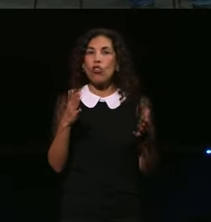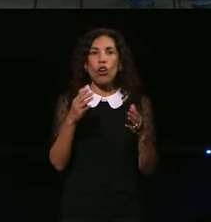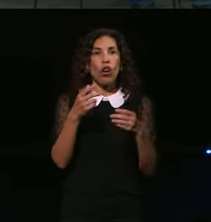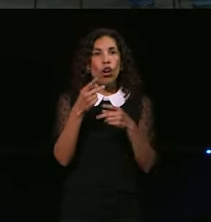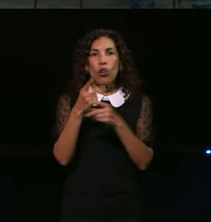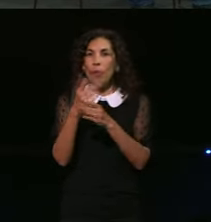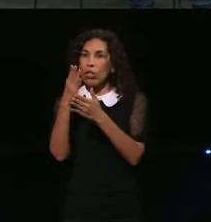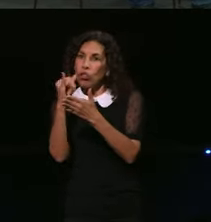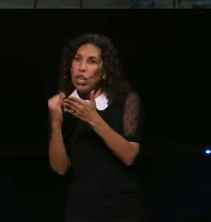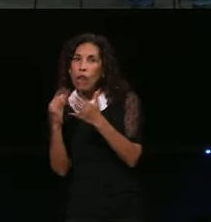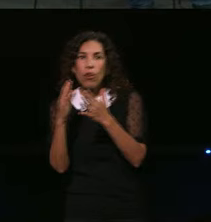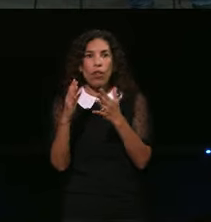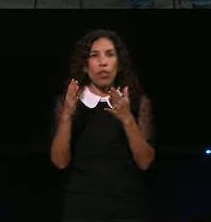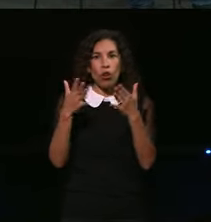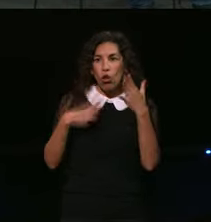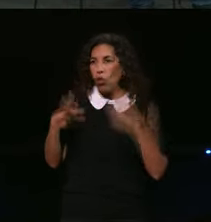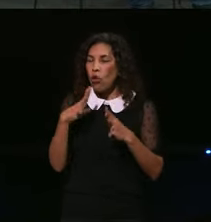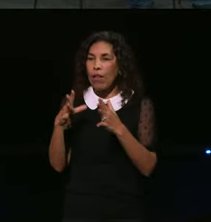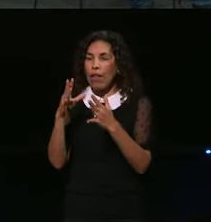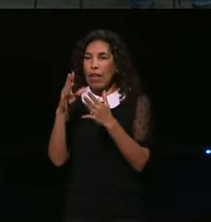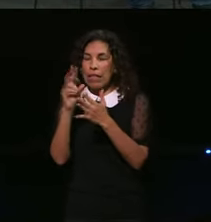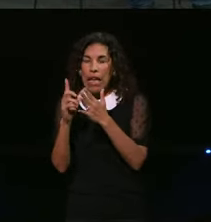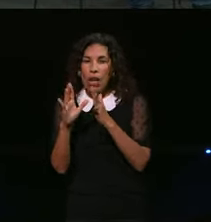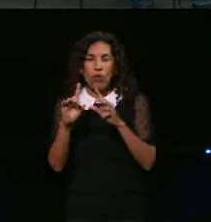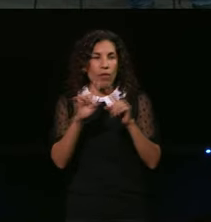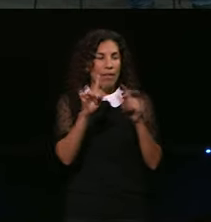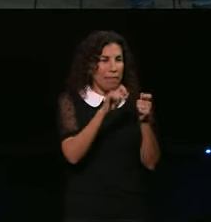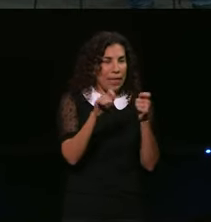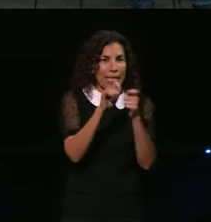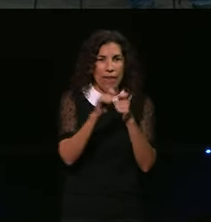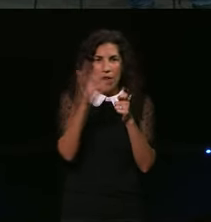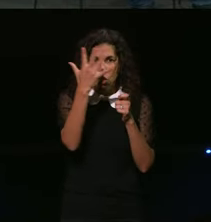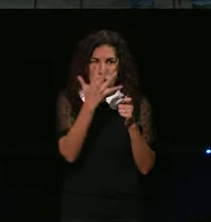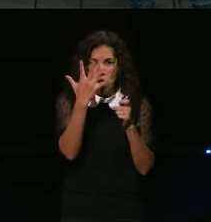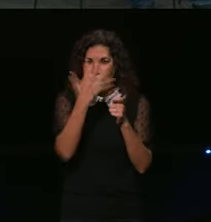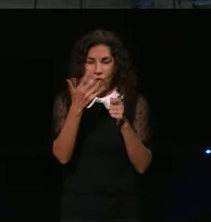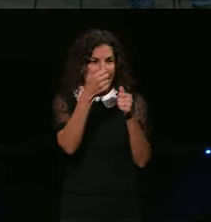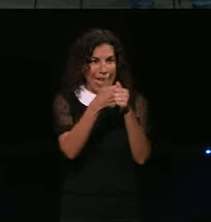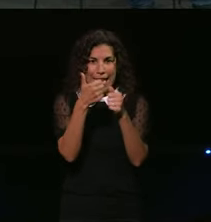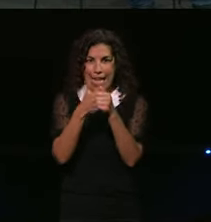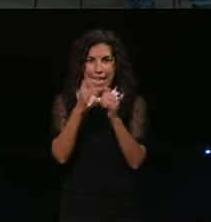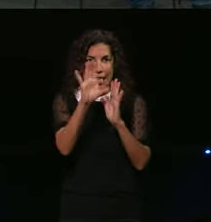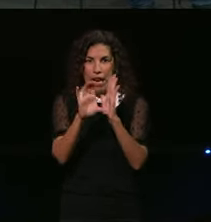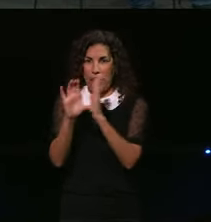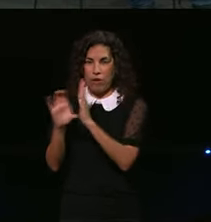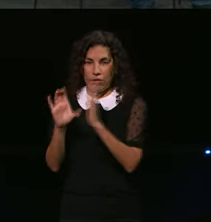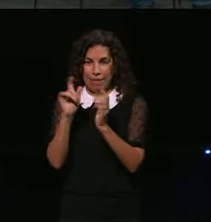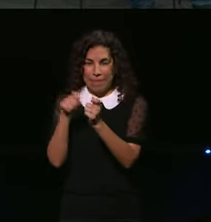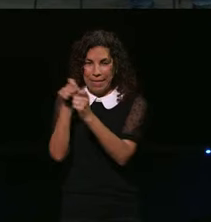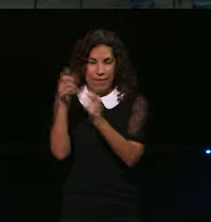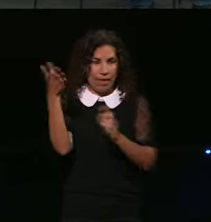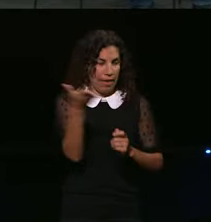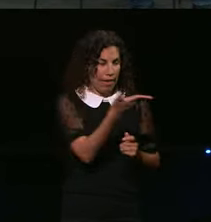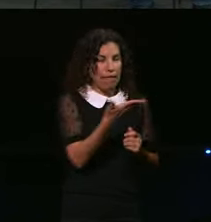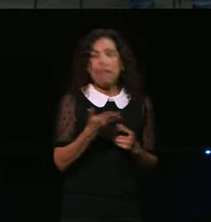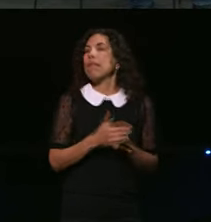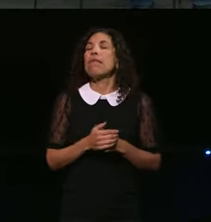production designer, costume designer. You know, obviously there's a very specific look for all the characters. Yeah, so